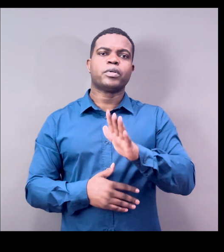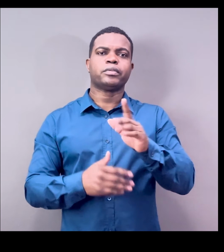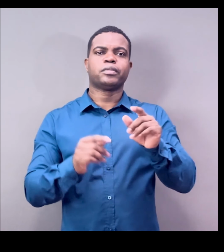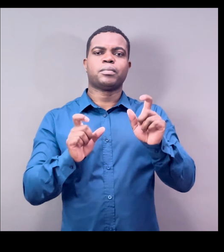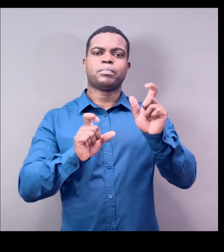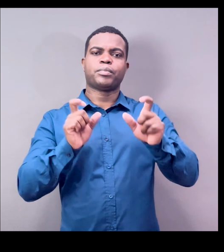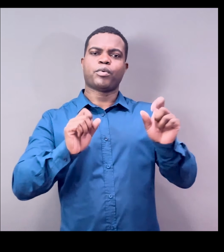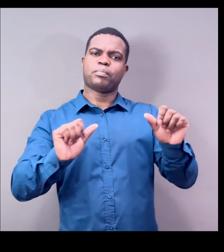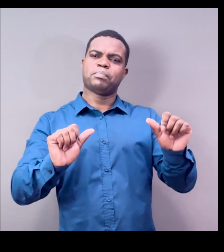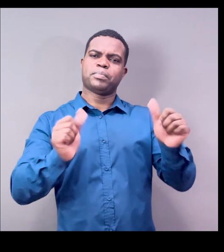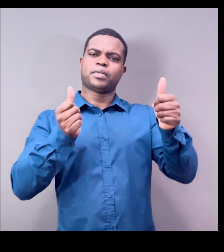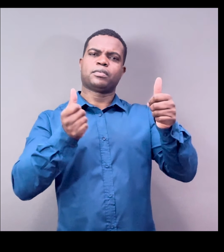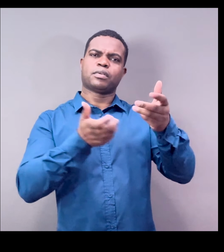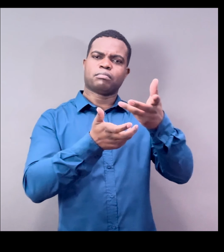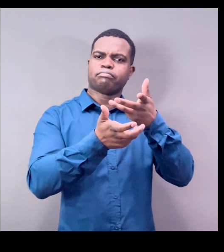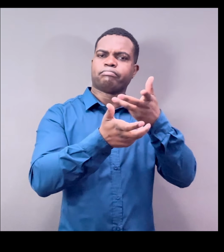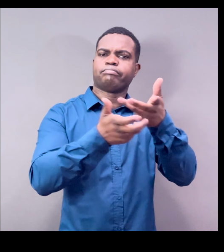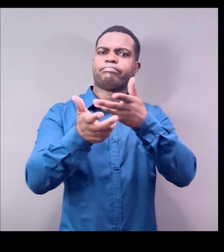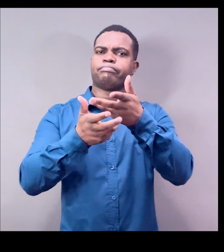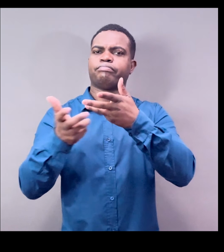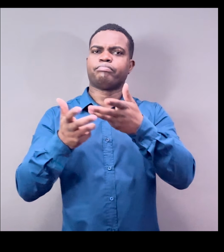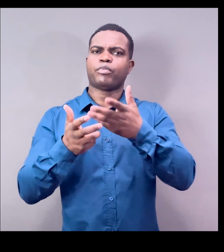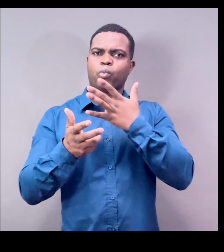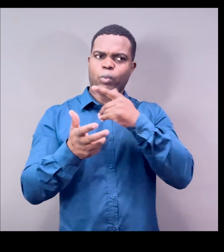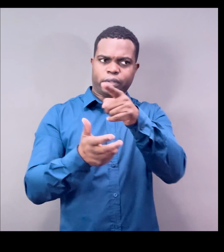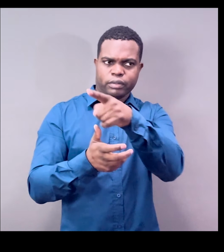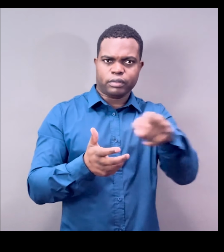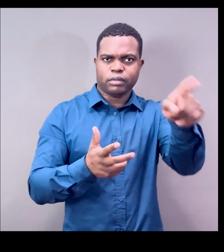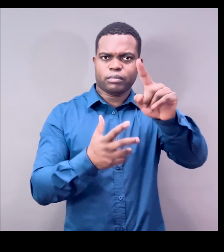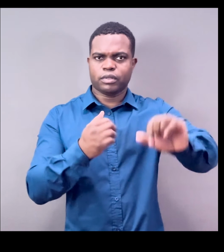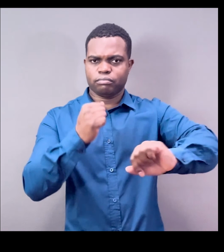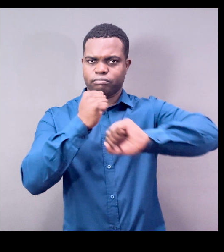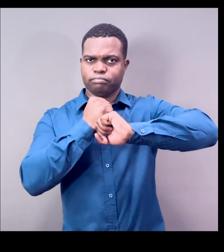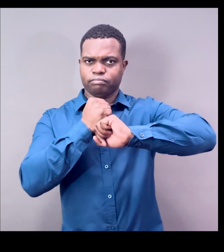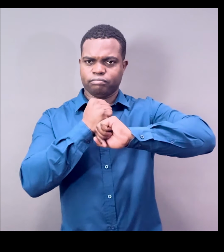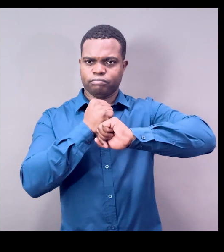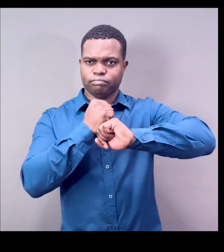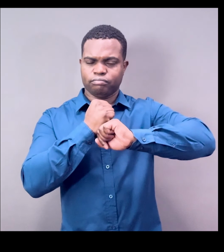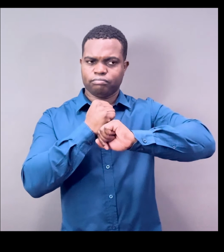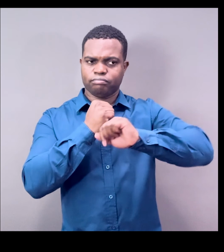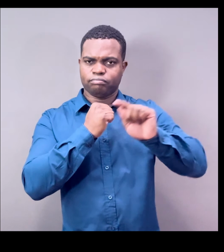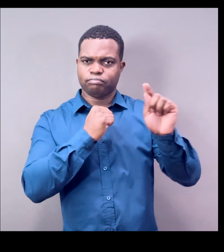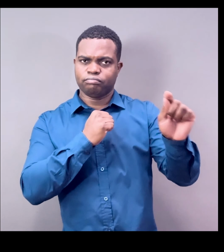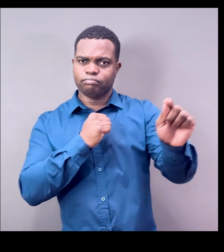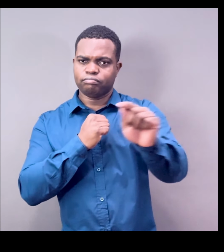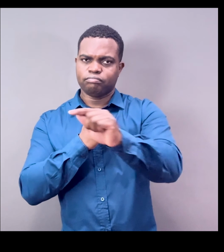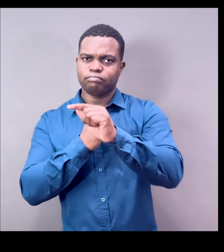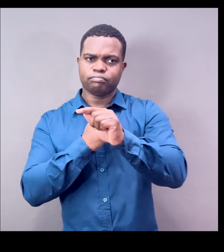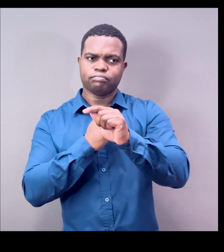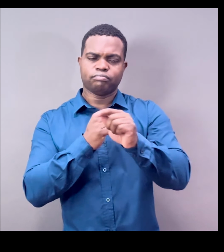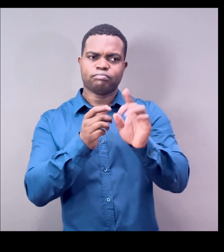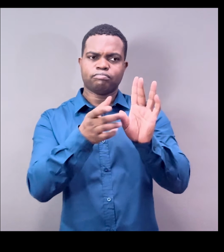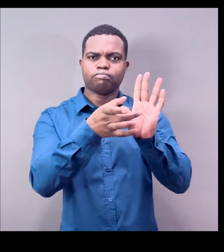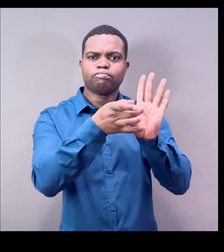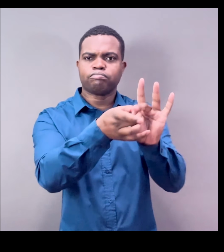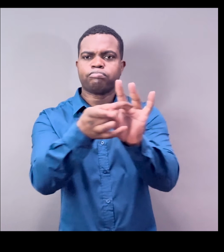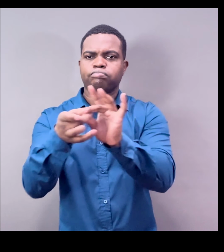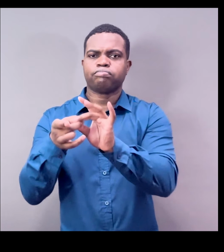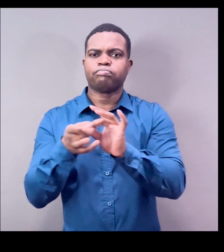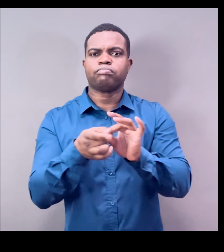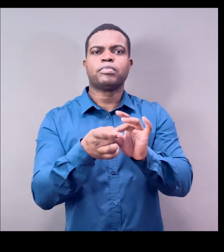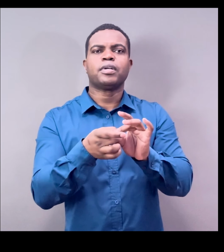engage these people better, you need to get the buy-ins of these people